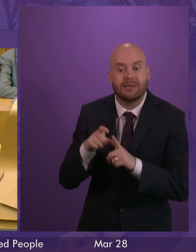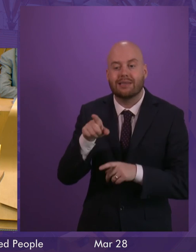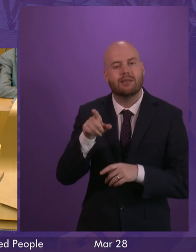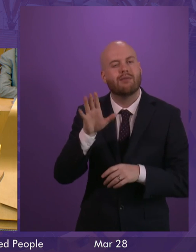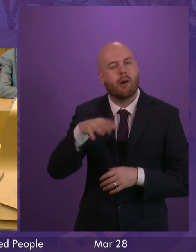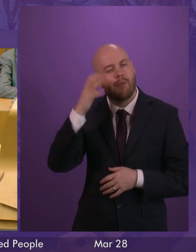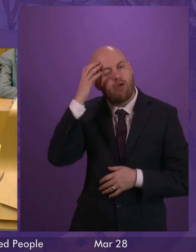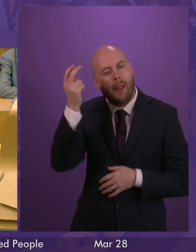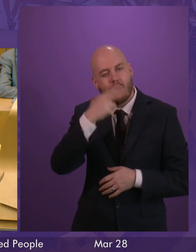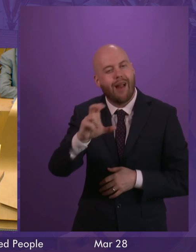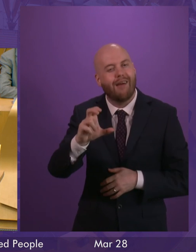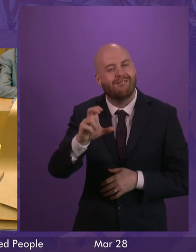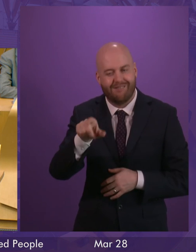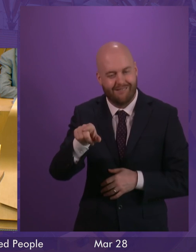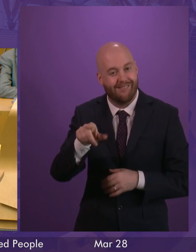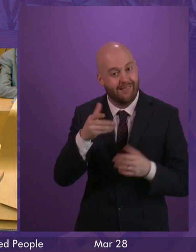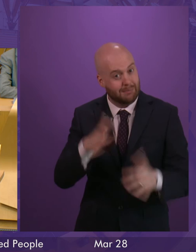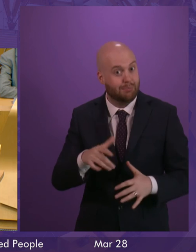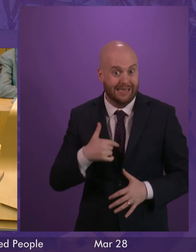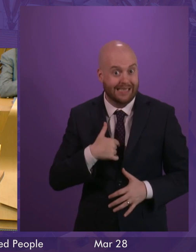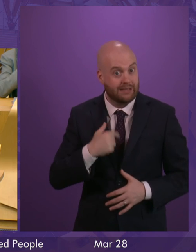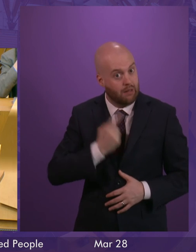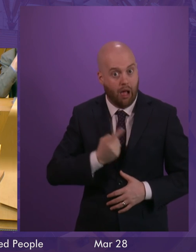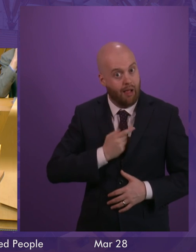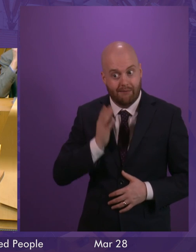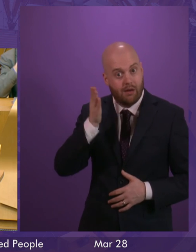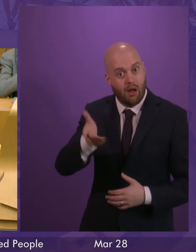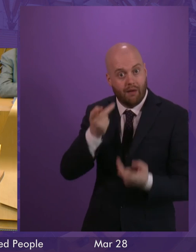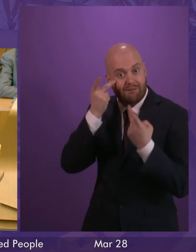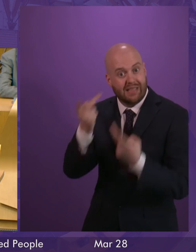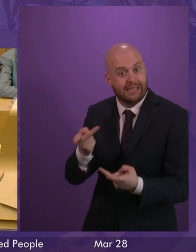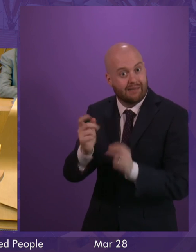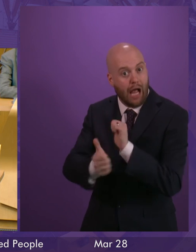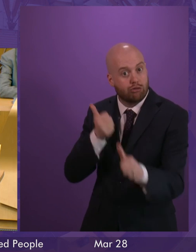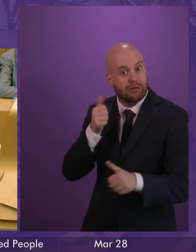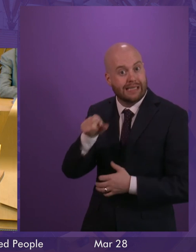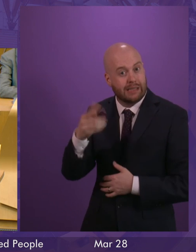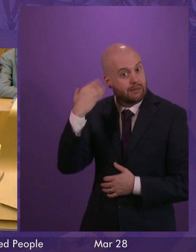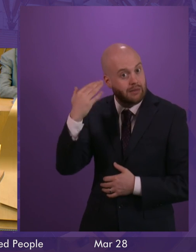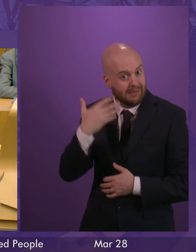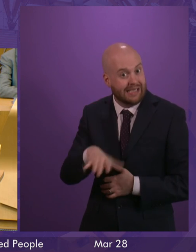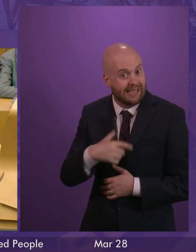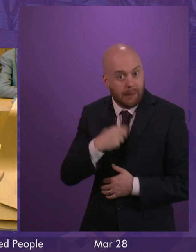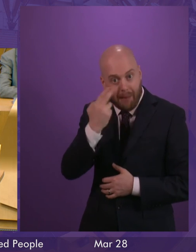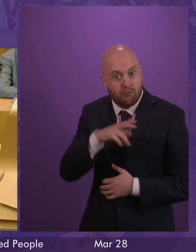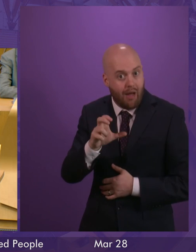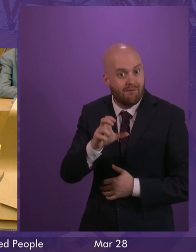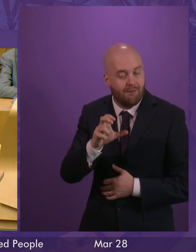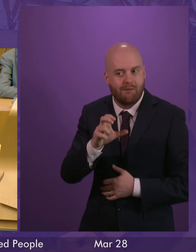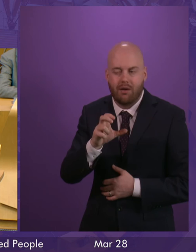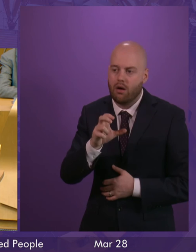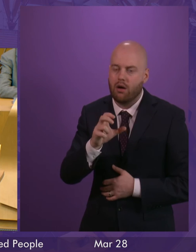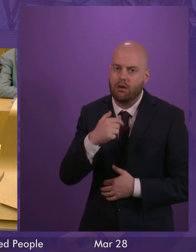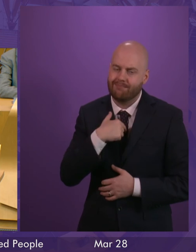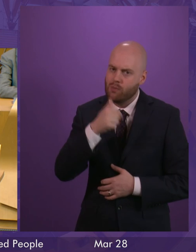Blindcraft, who I have had the pleasure of visiting in the past, and we as a government will always look to work